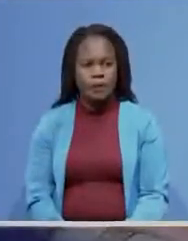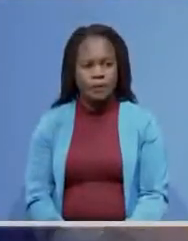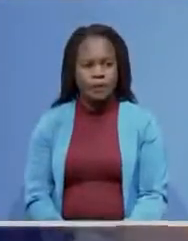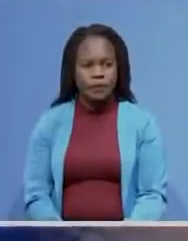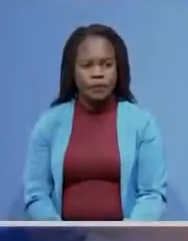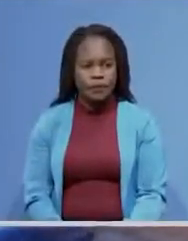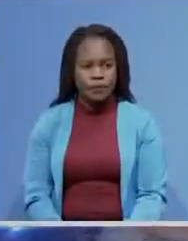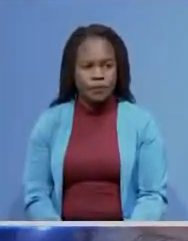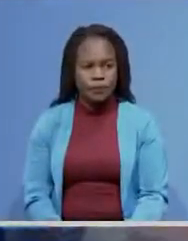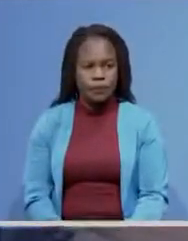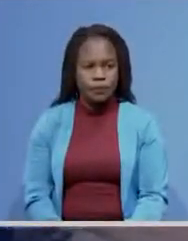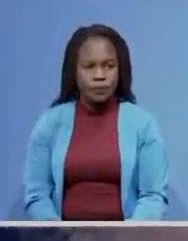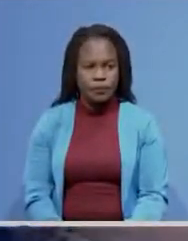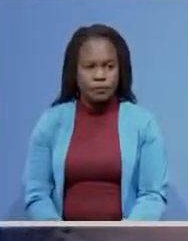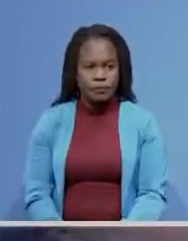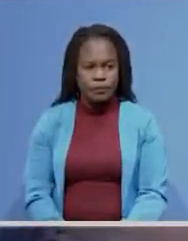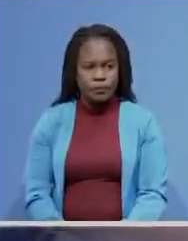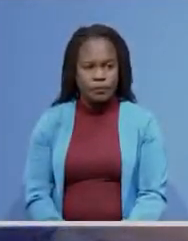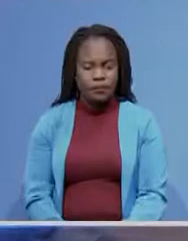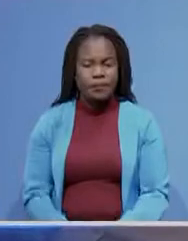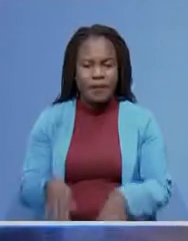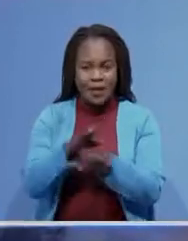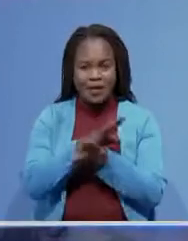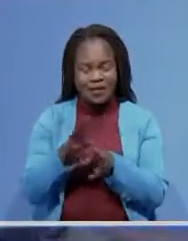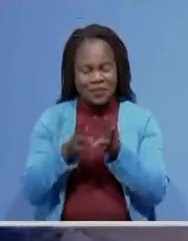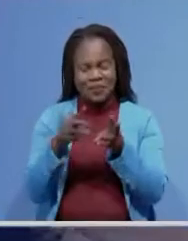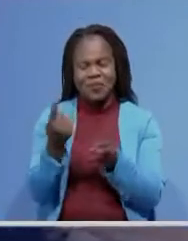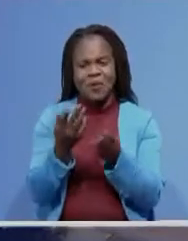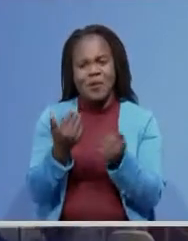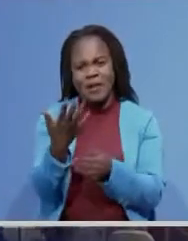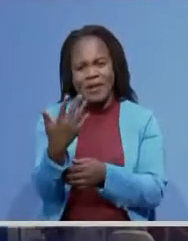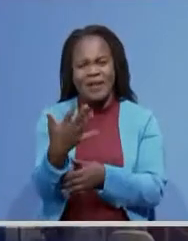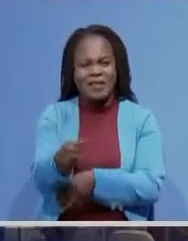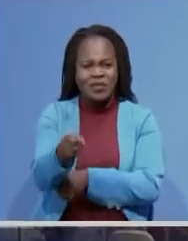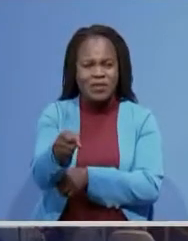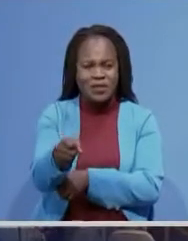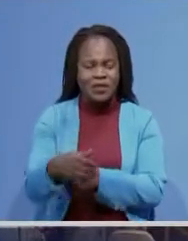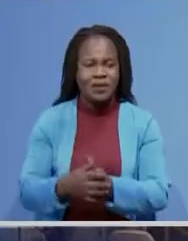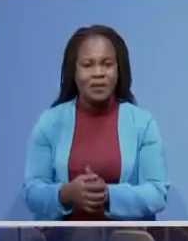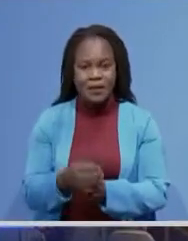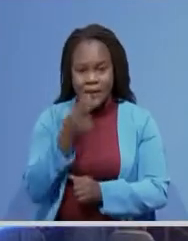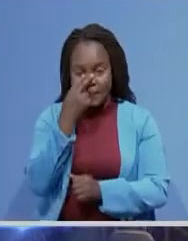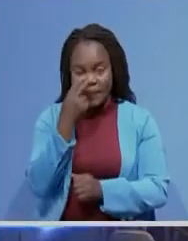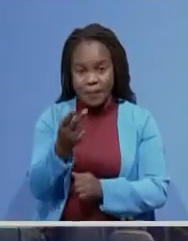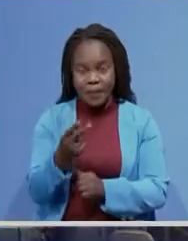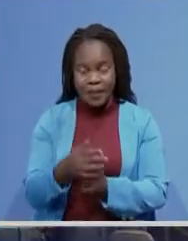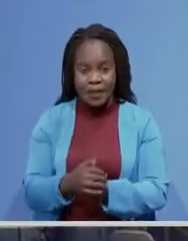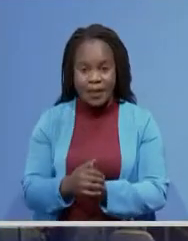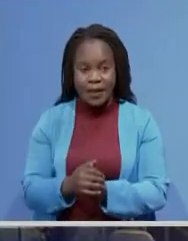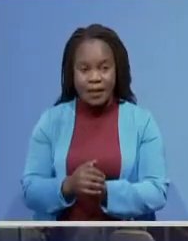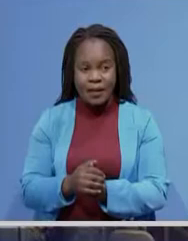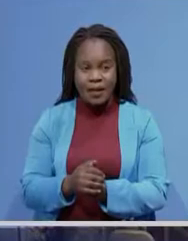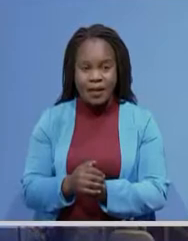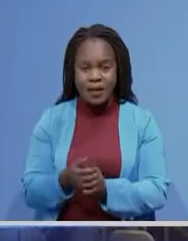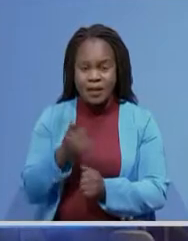Somebody insisted, I just want to handshake, whether it's at the risk of COVID. Please sit down, sit down. I don't see why lawyers would find it difficult to come and see